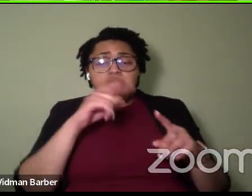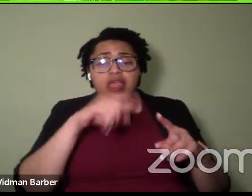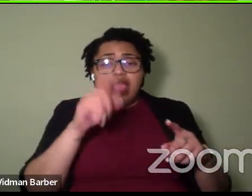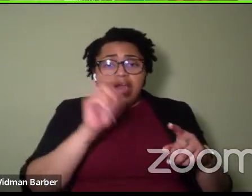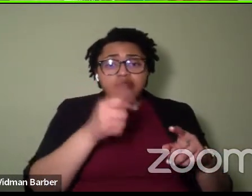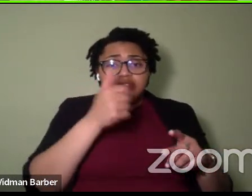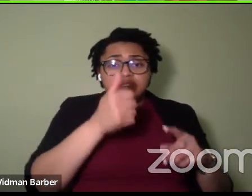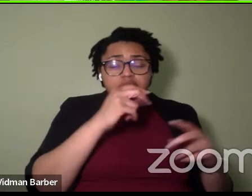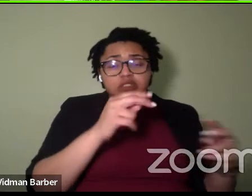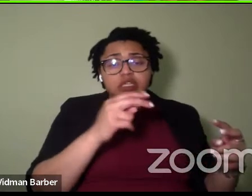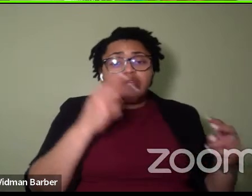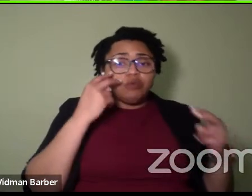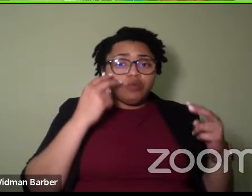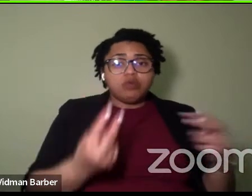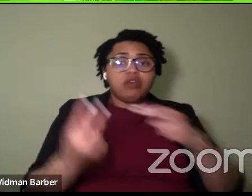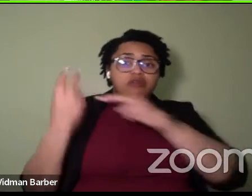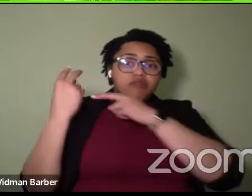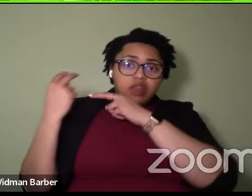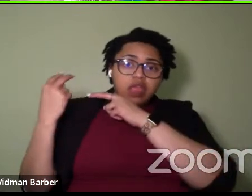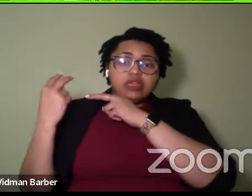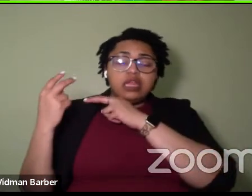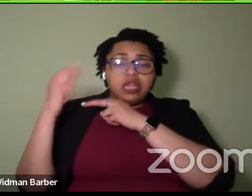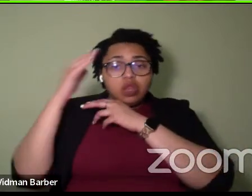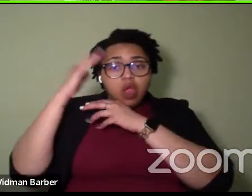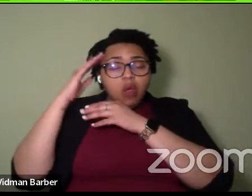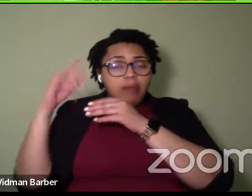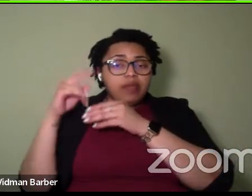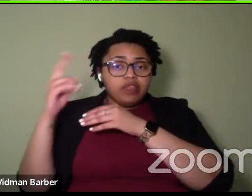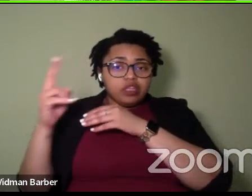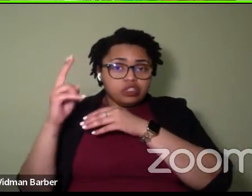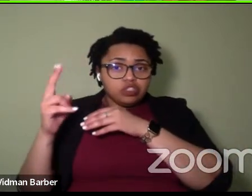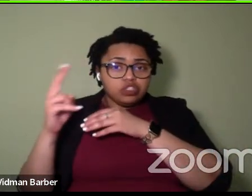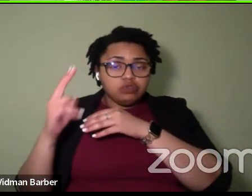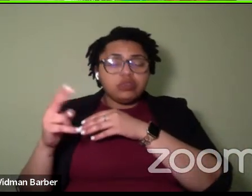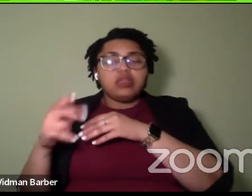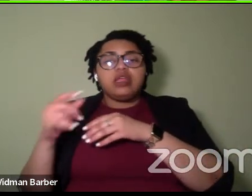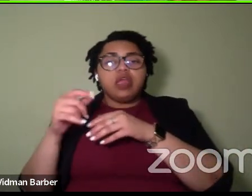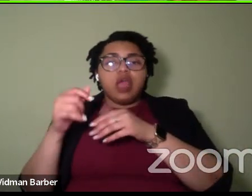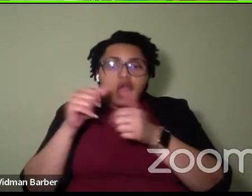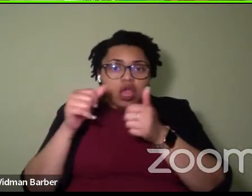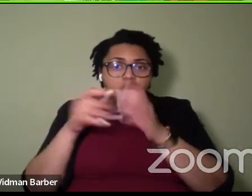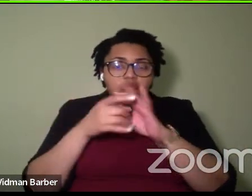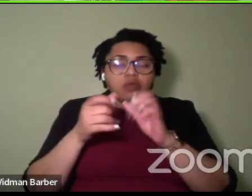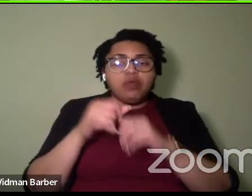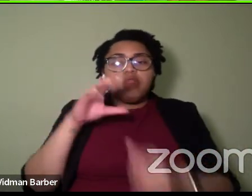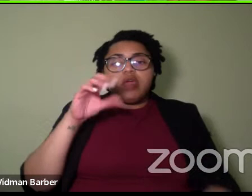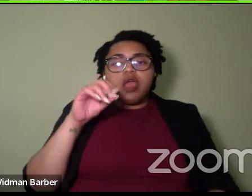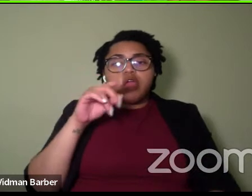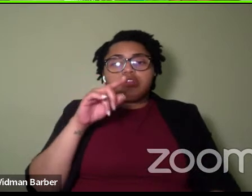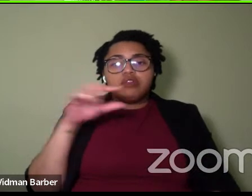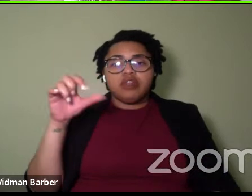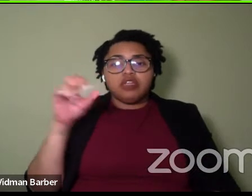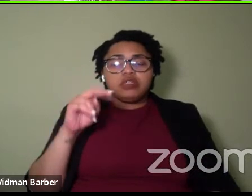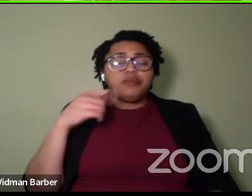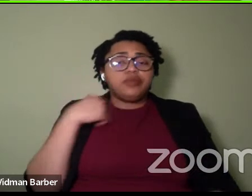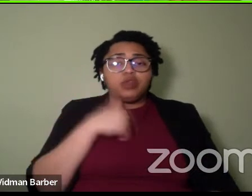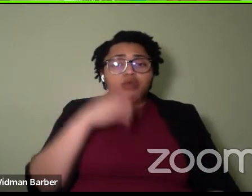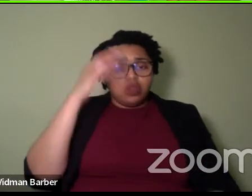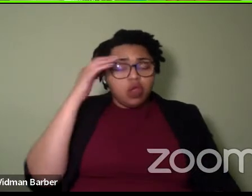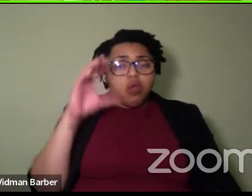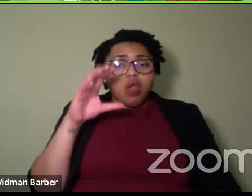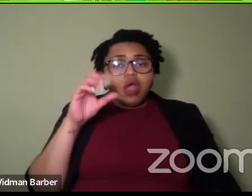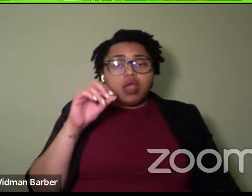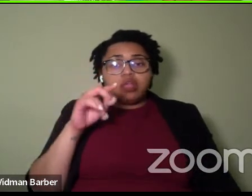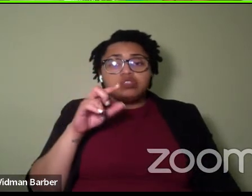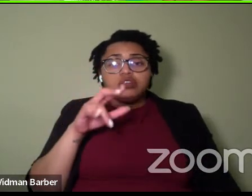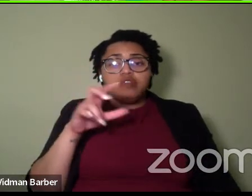hidden behind conservation. We know that conservation supports a lot of leaders in that field who